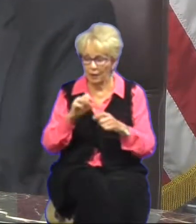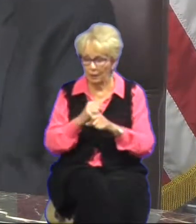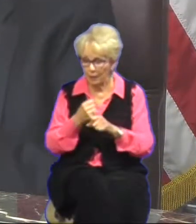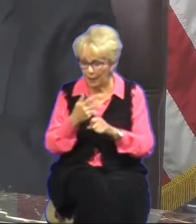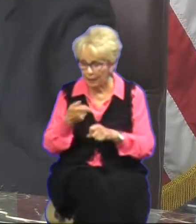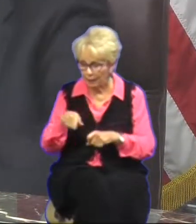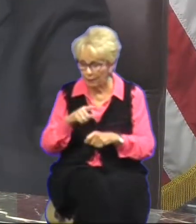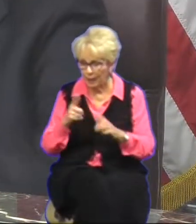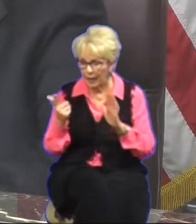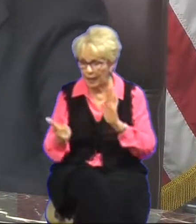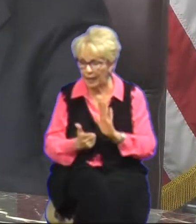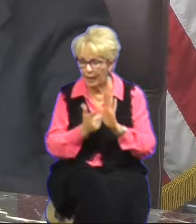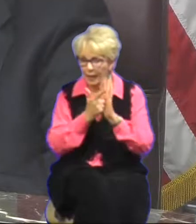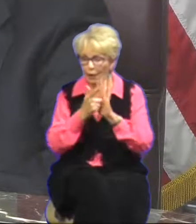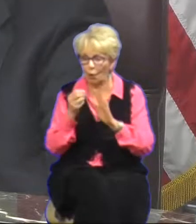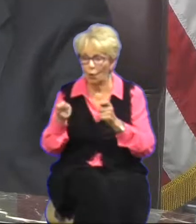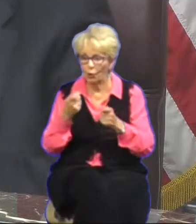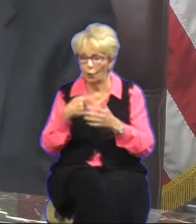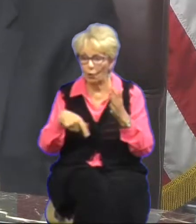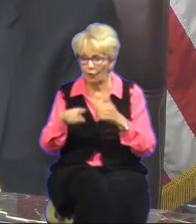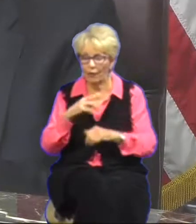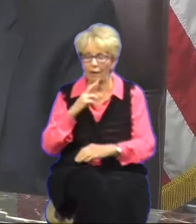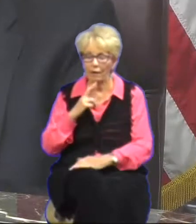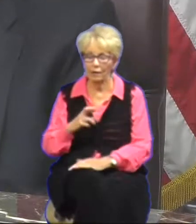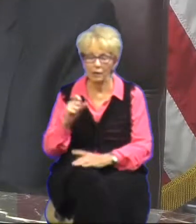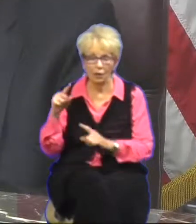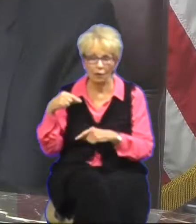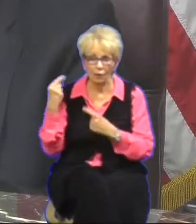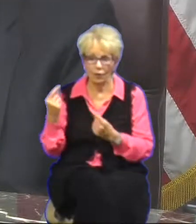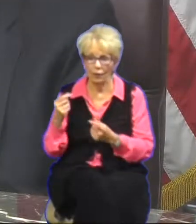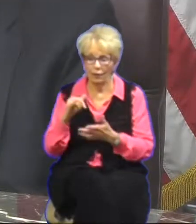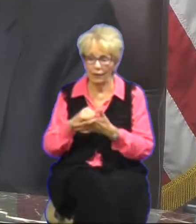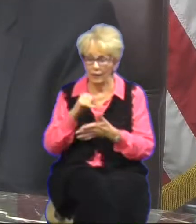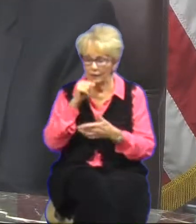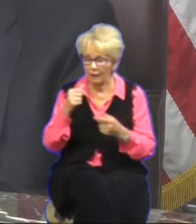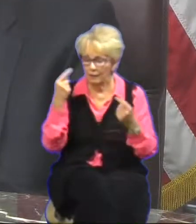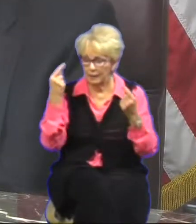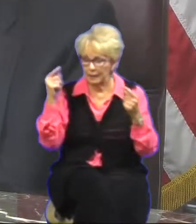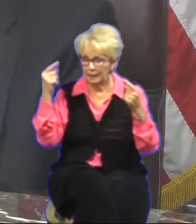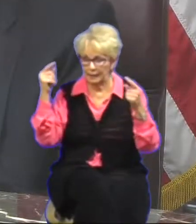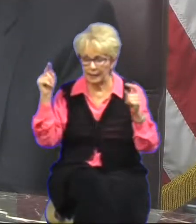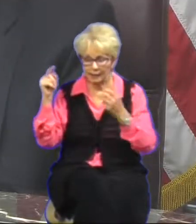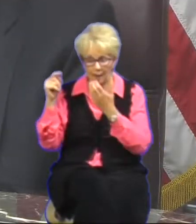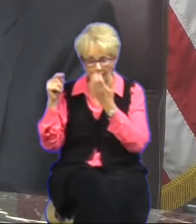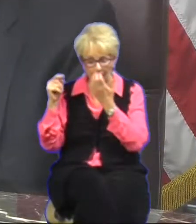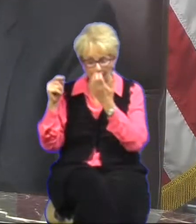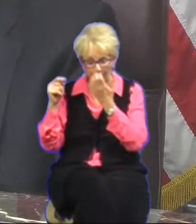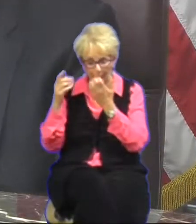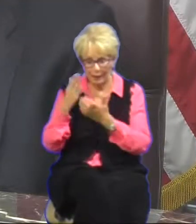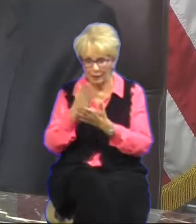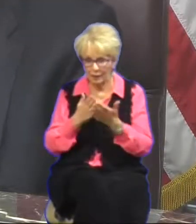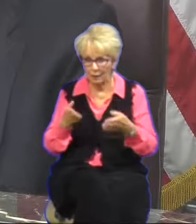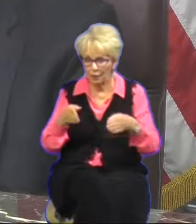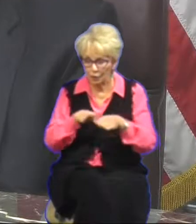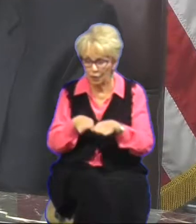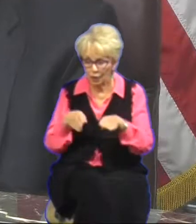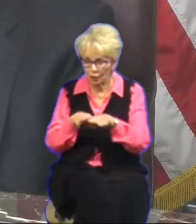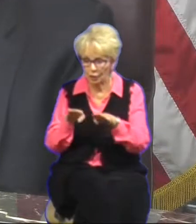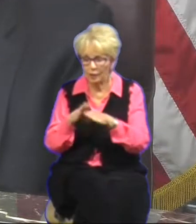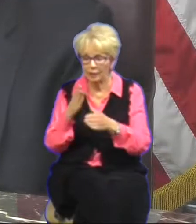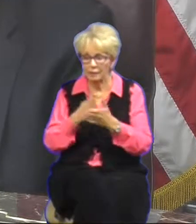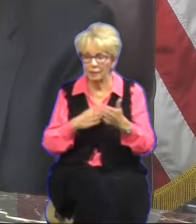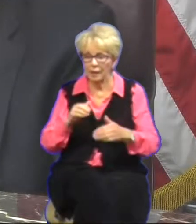illegal or control what they are. So far, that's been unsuccessful. Some are shut down.